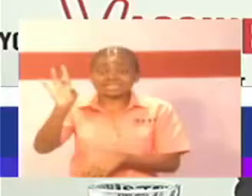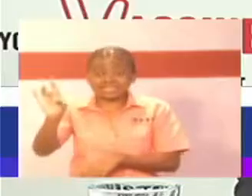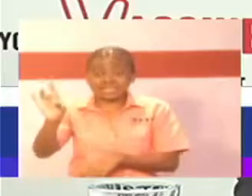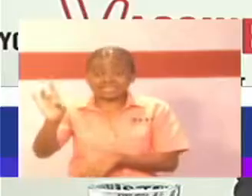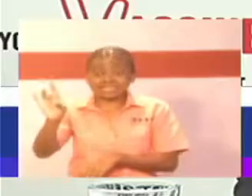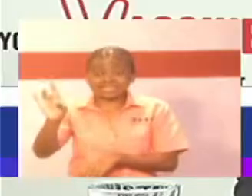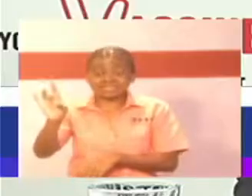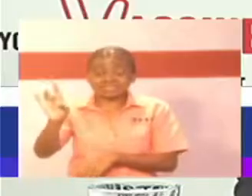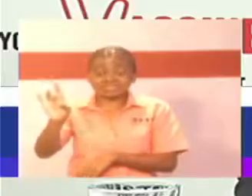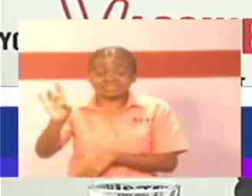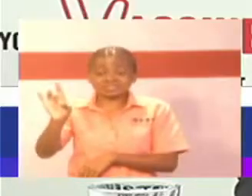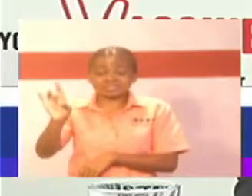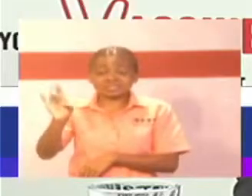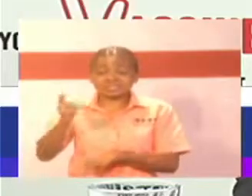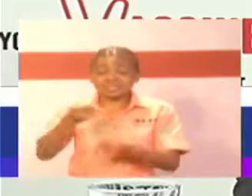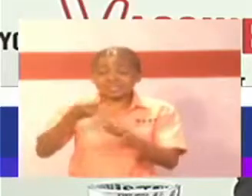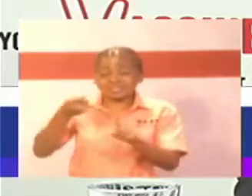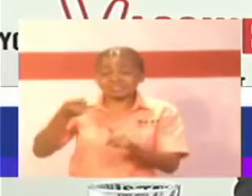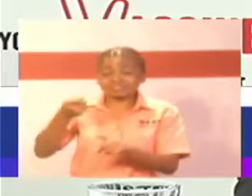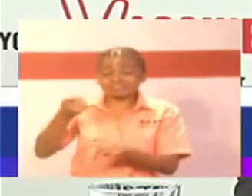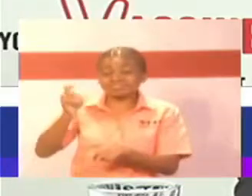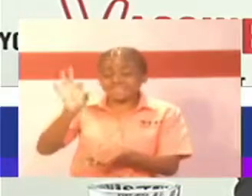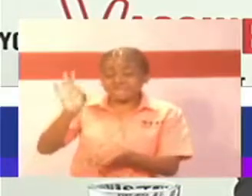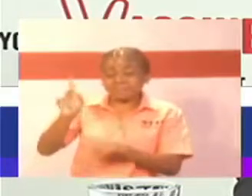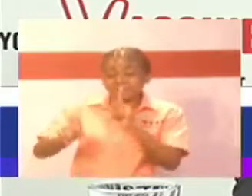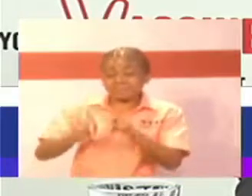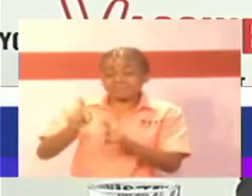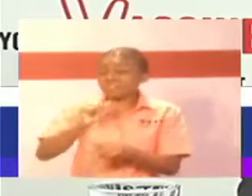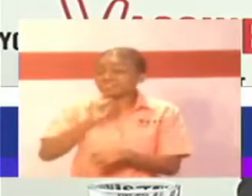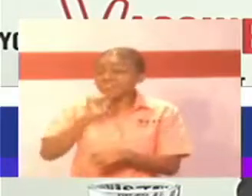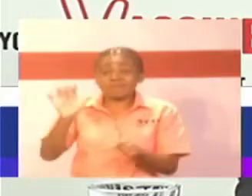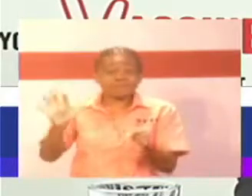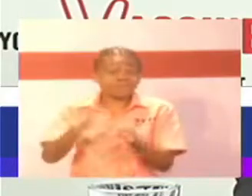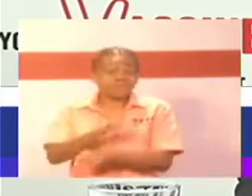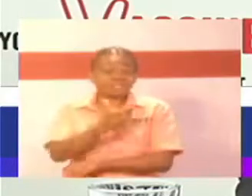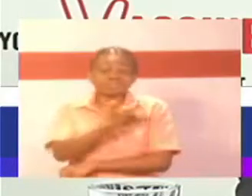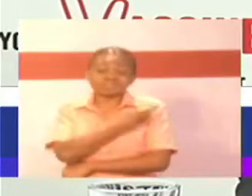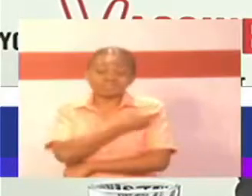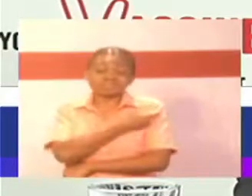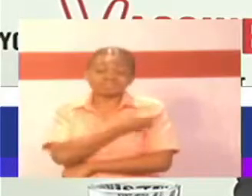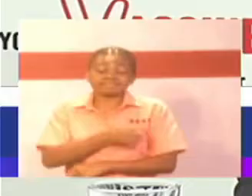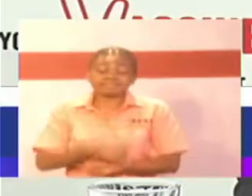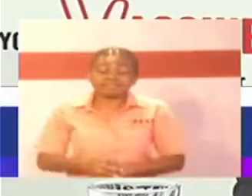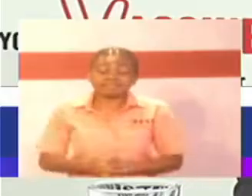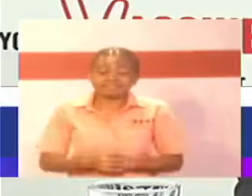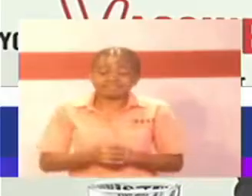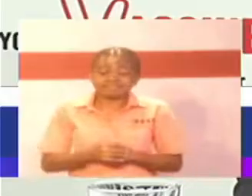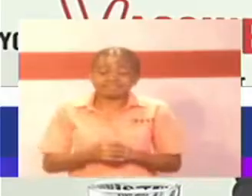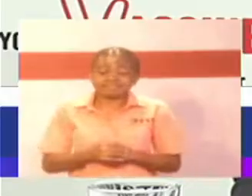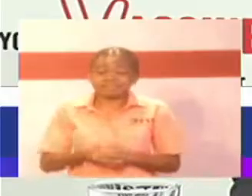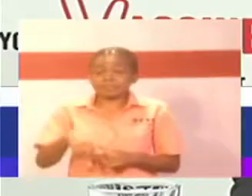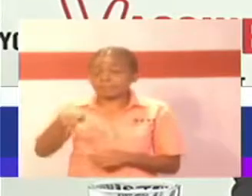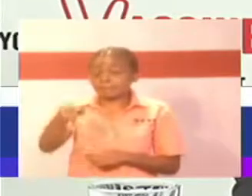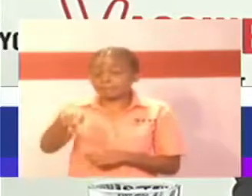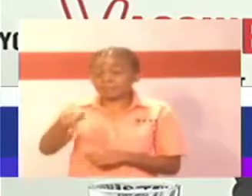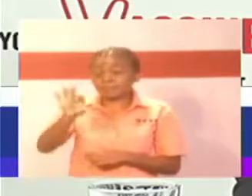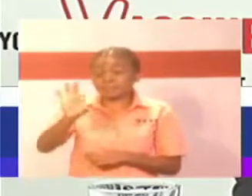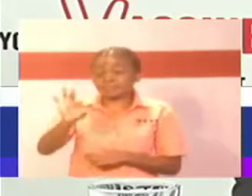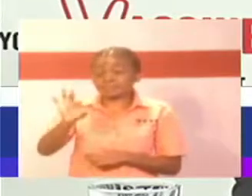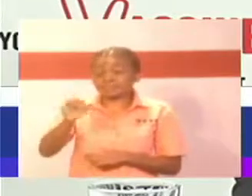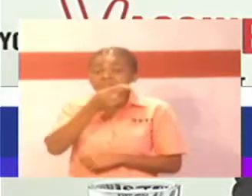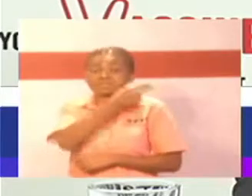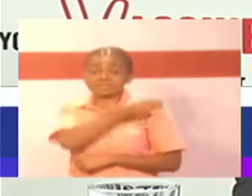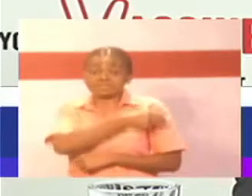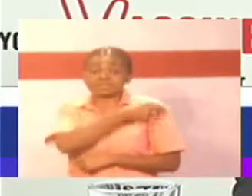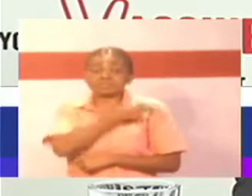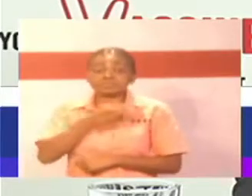those persons are not fully vaccinated. At the Point Fortin Hospital, 4 out of 4